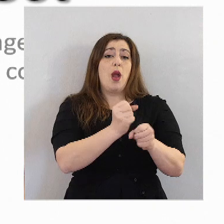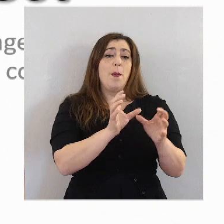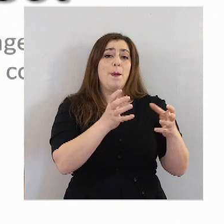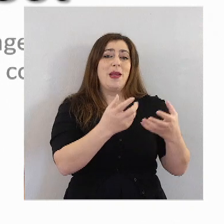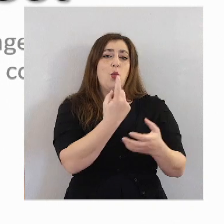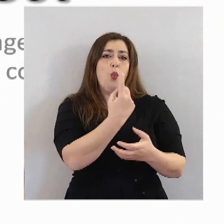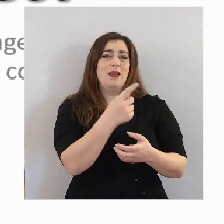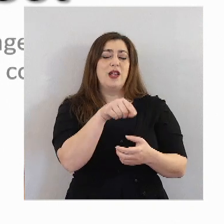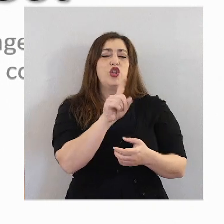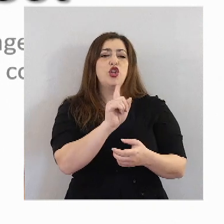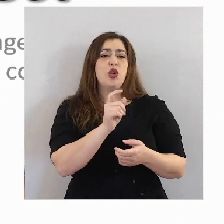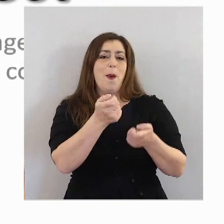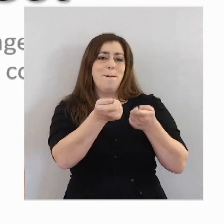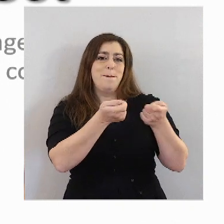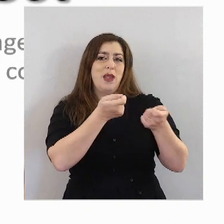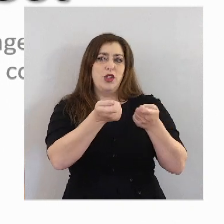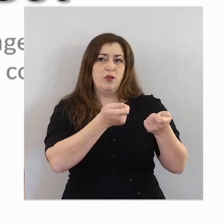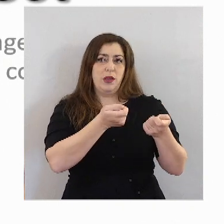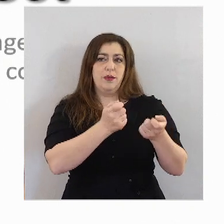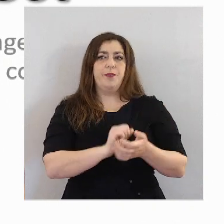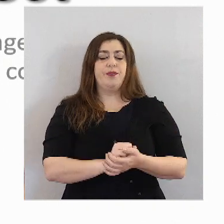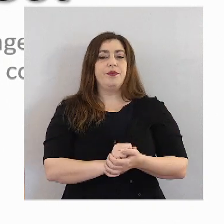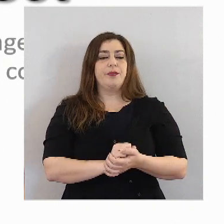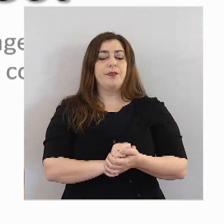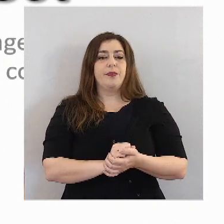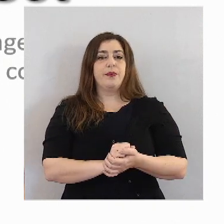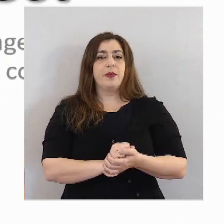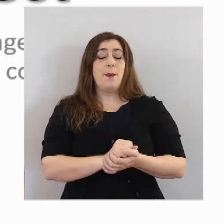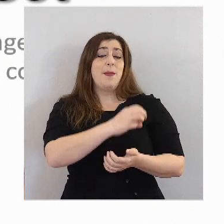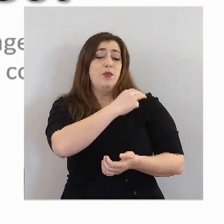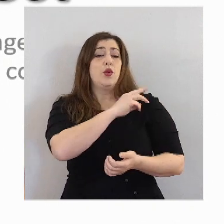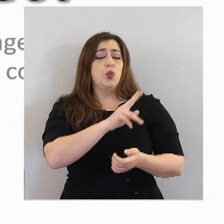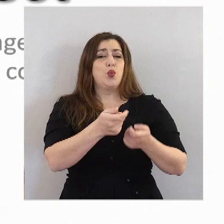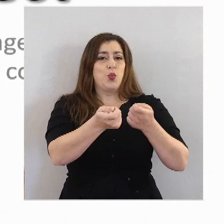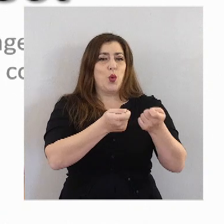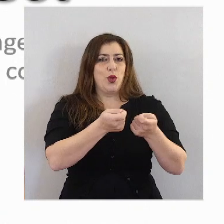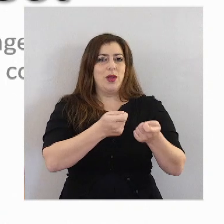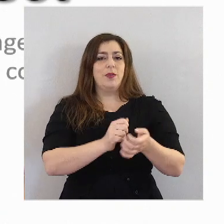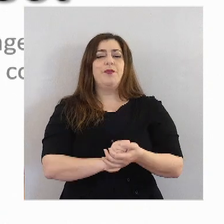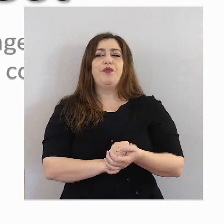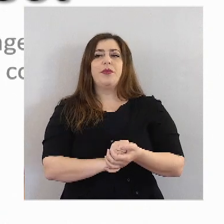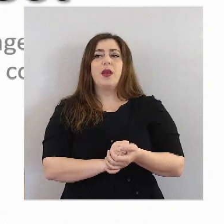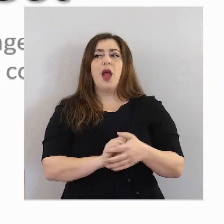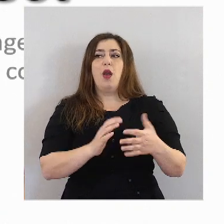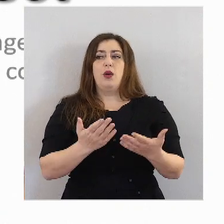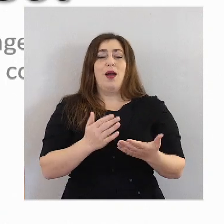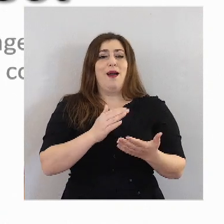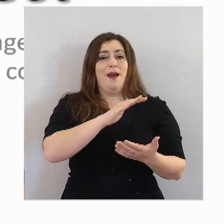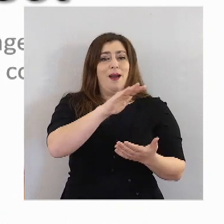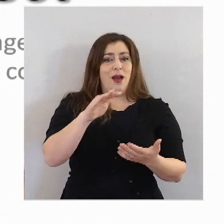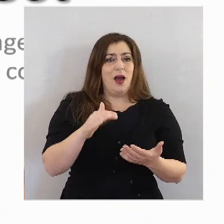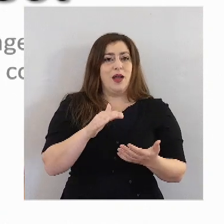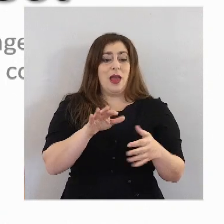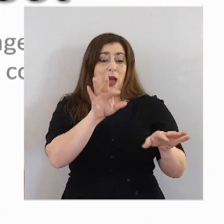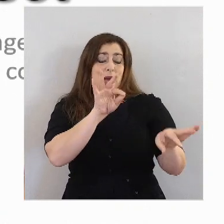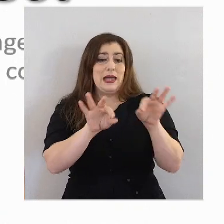and coordination of the project. As anyone involved in EU-funded projects is aware, the engagement of the partners throughout the project is a key